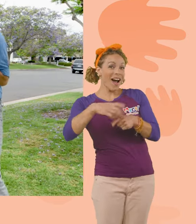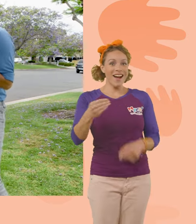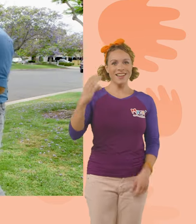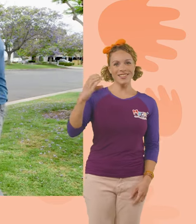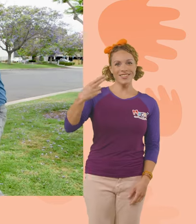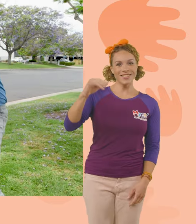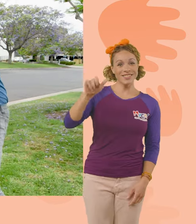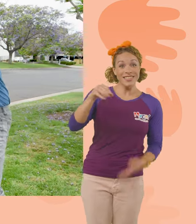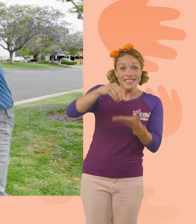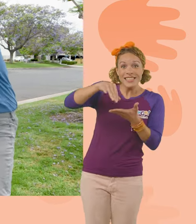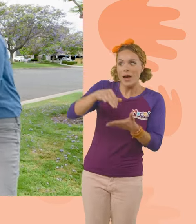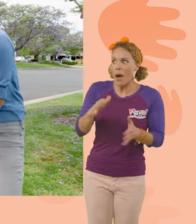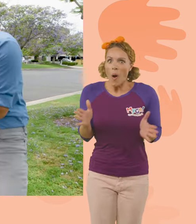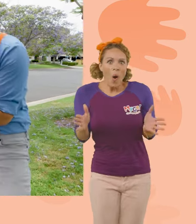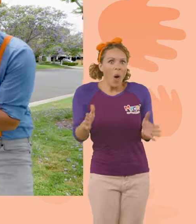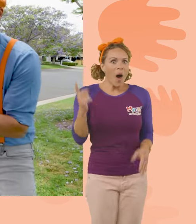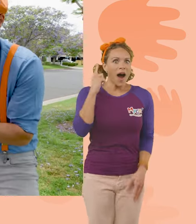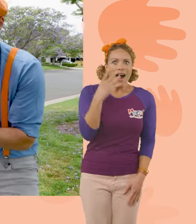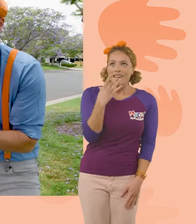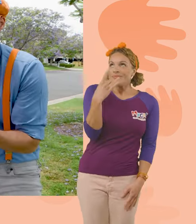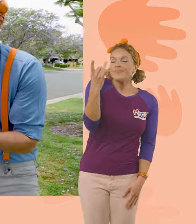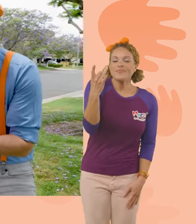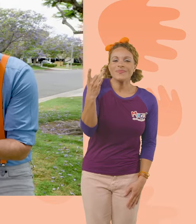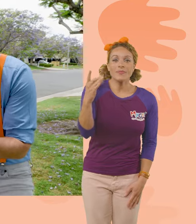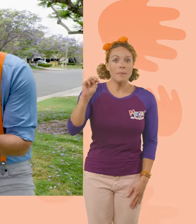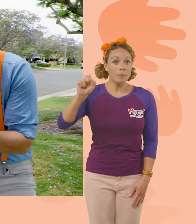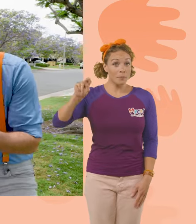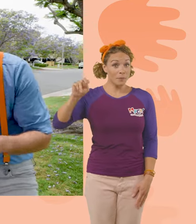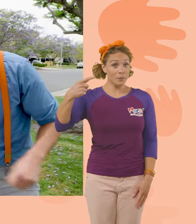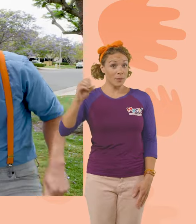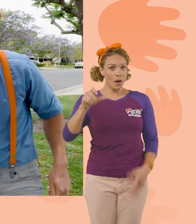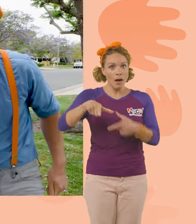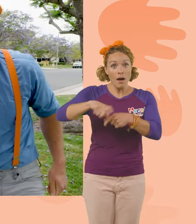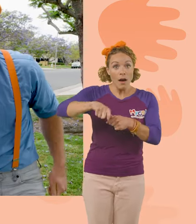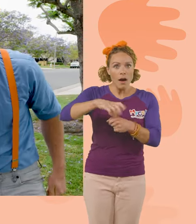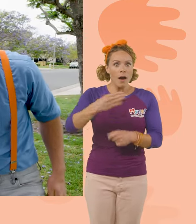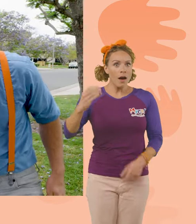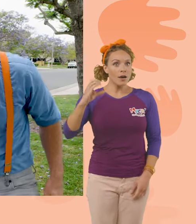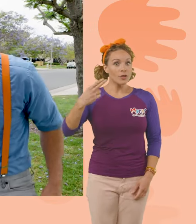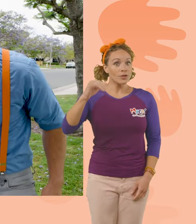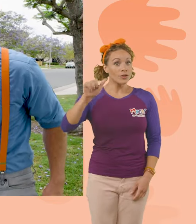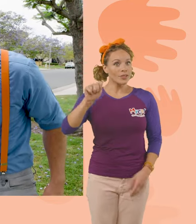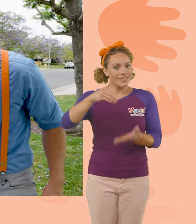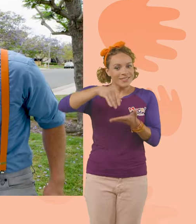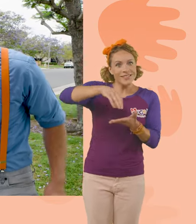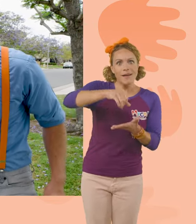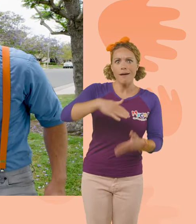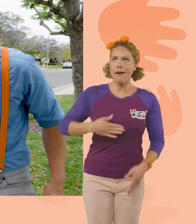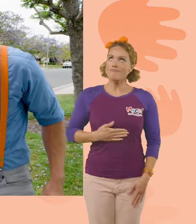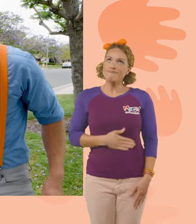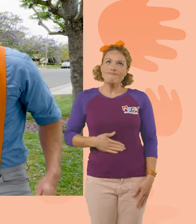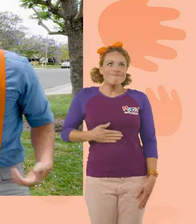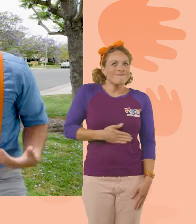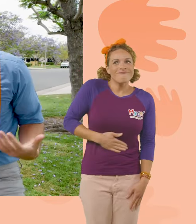chia seed. That sounds so yummy. Mango, pineapple, and chia seeds.